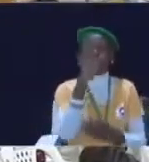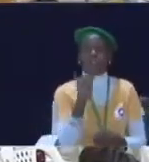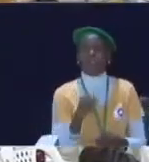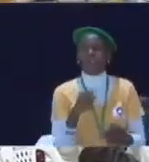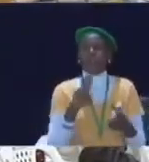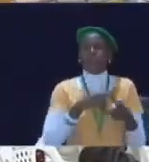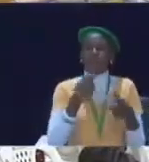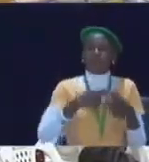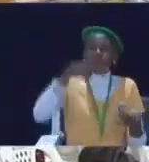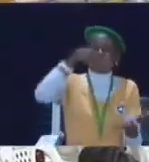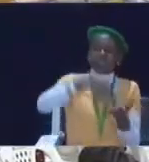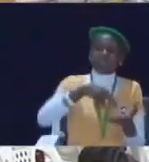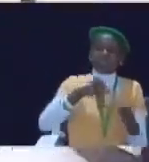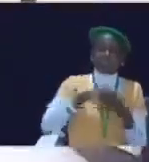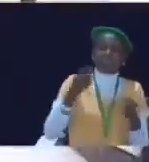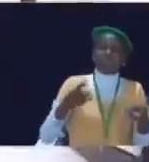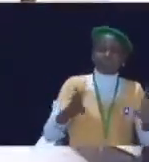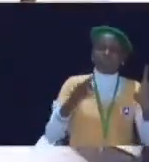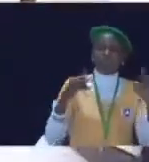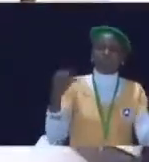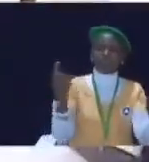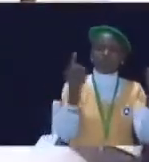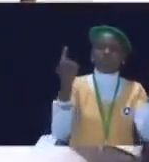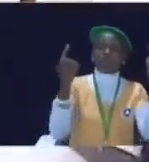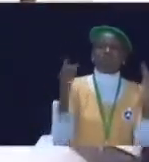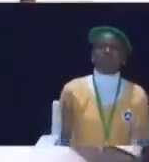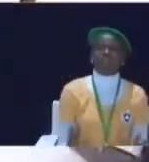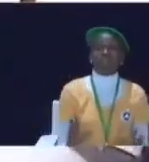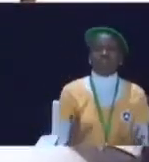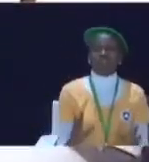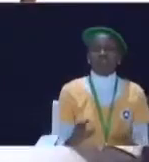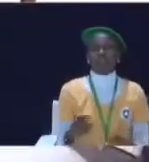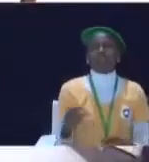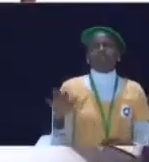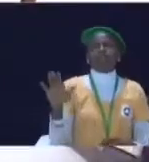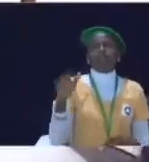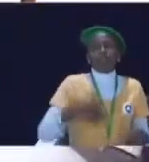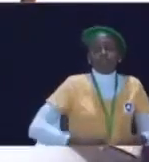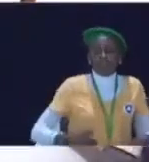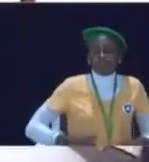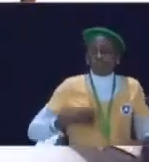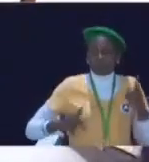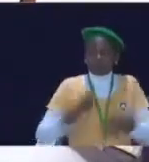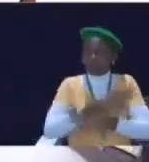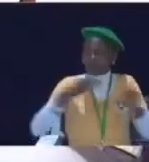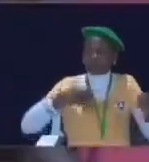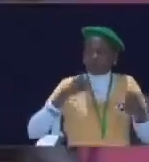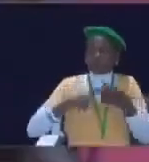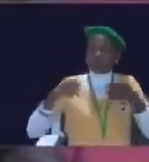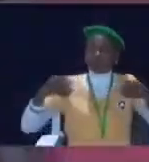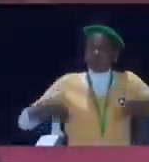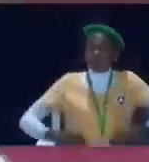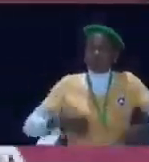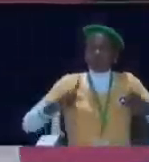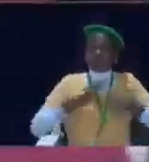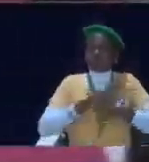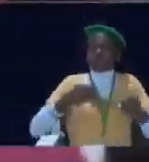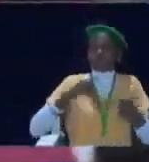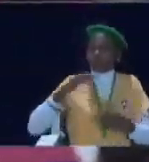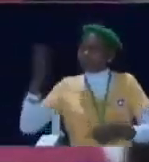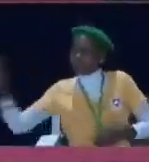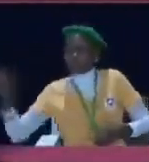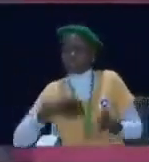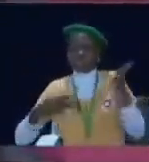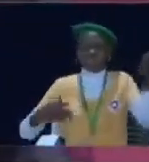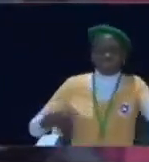nor standeth in the way of sinners. Young people, you don't have to be there and you don't have to be here.